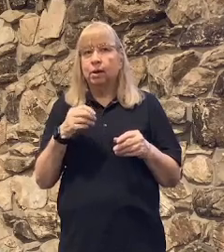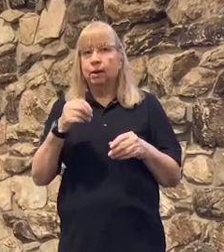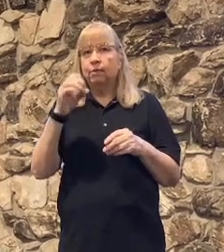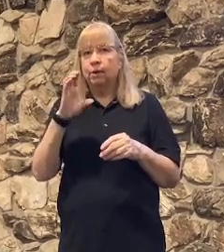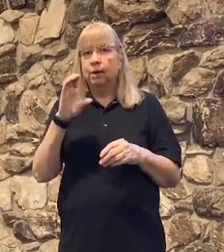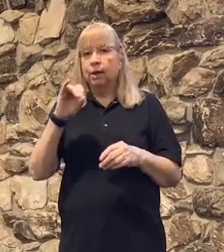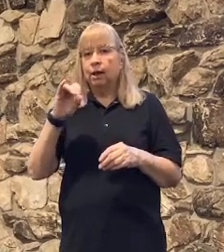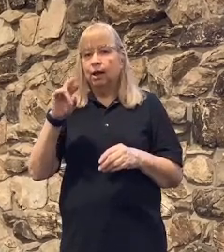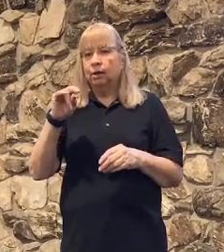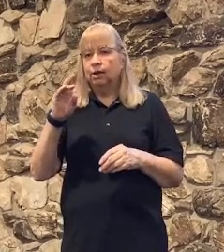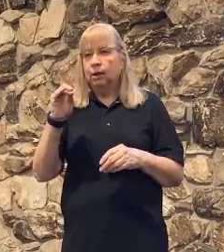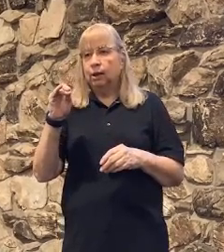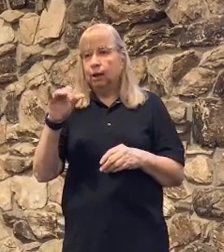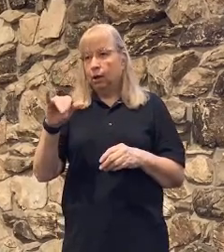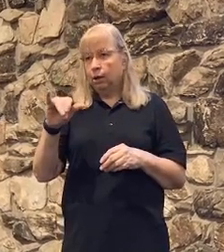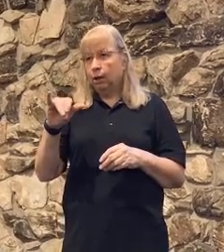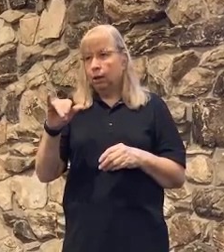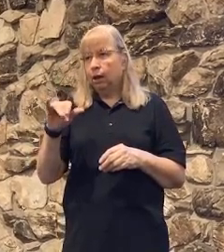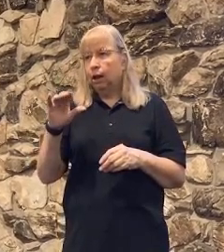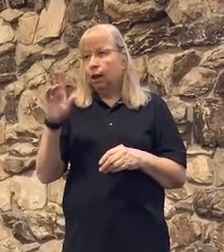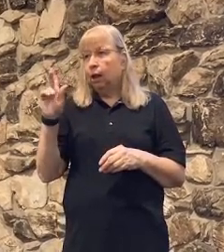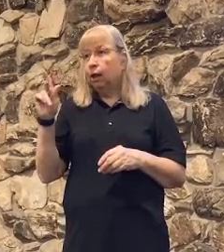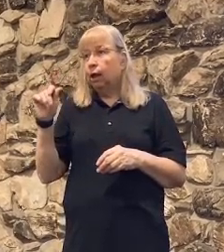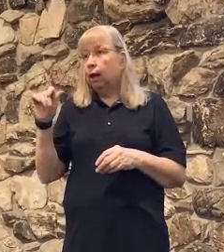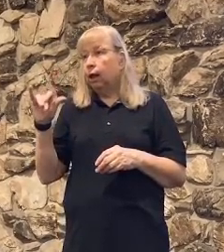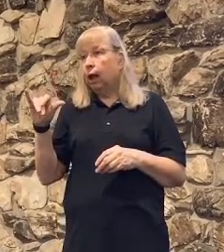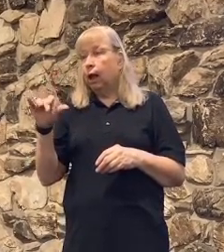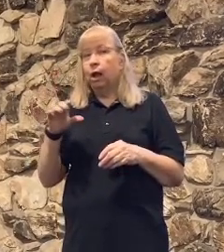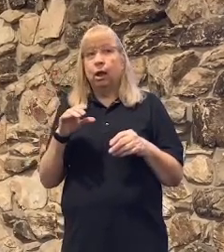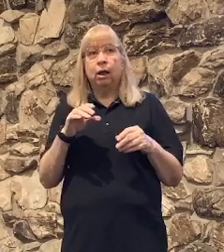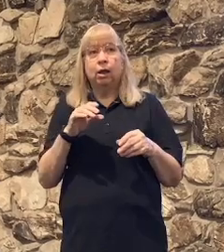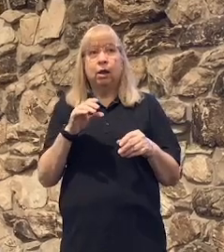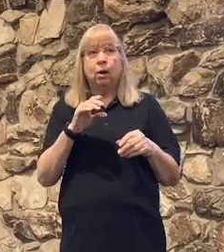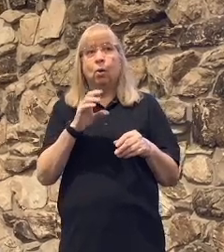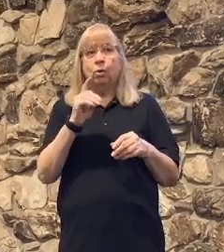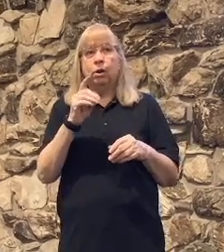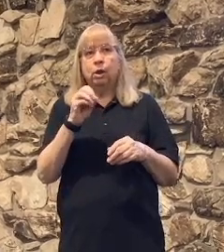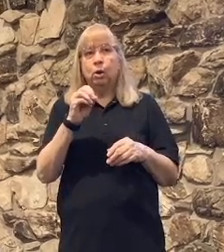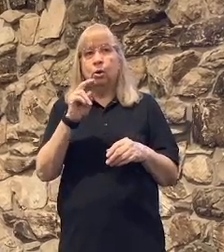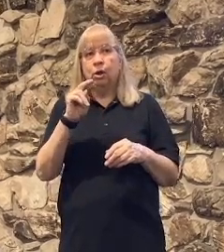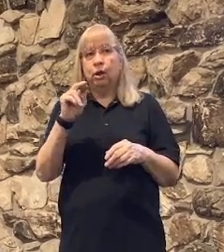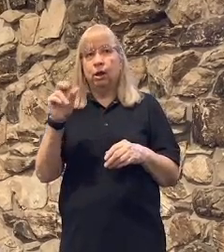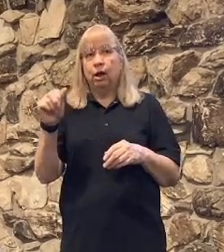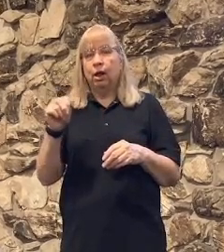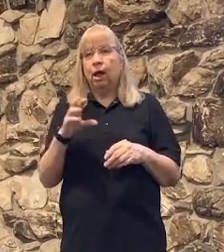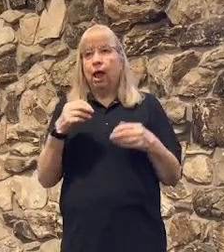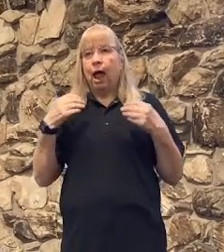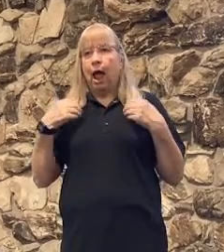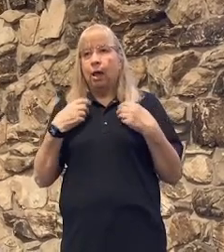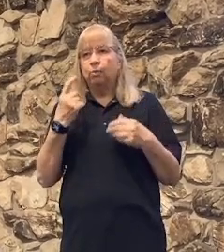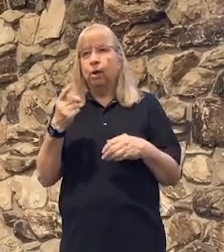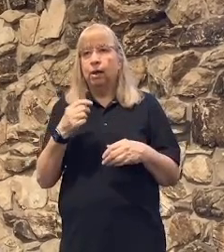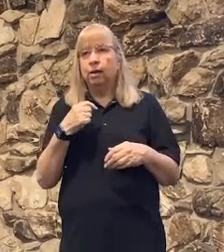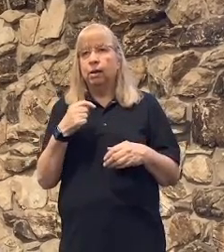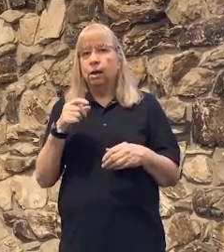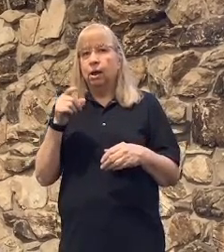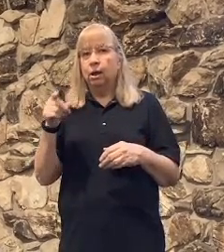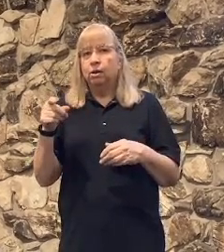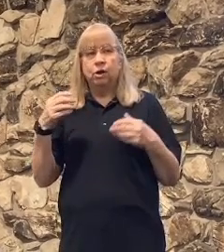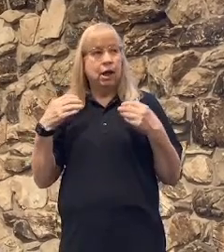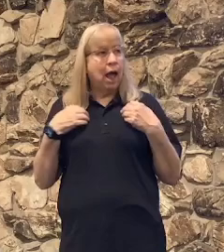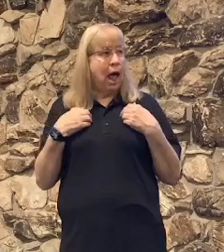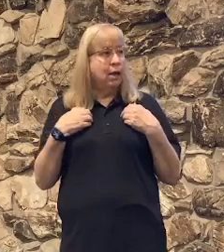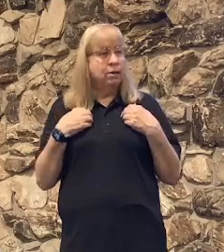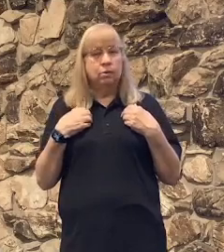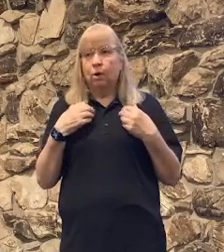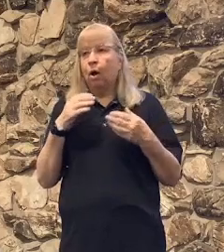Cindy. Hey, do we have a... Oh, Donna's got one. I'm going to turn it over to Cindy because she has... Come on up. You